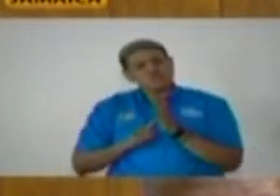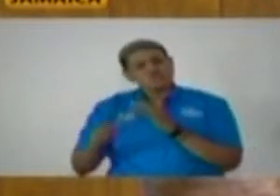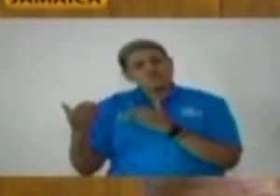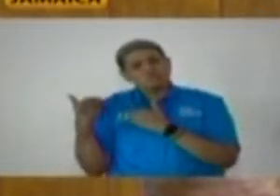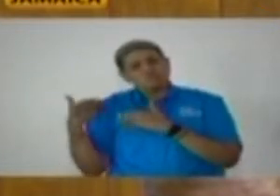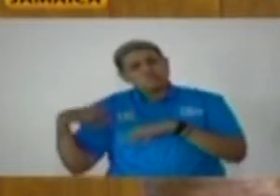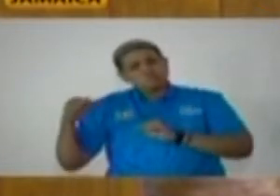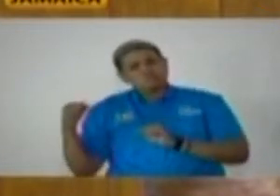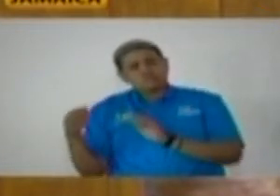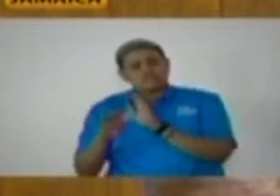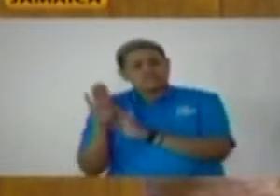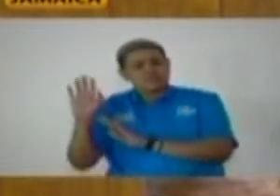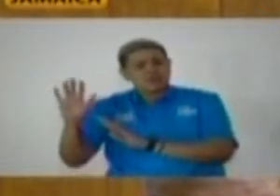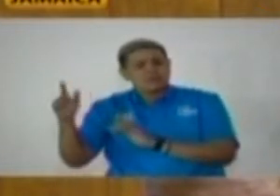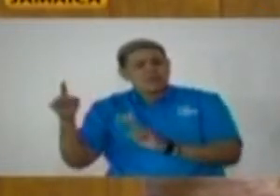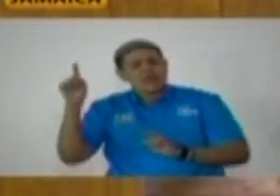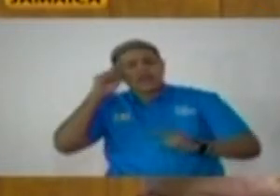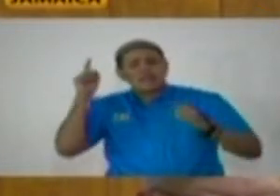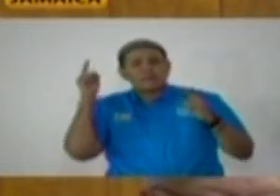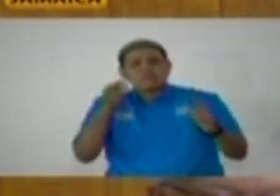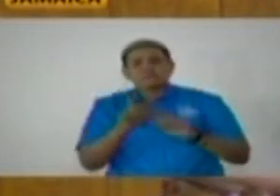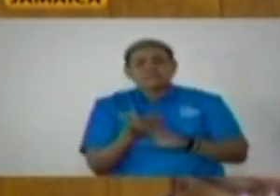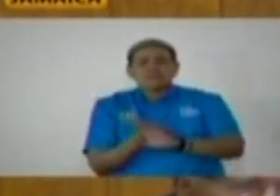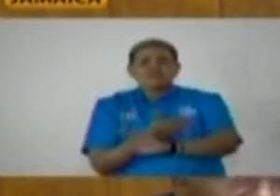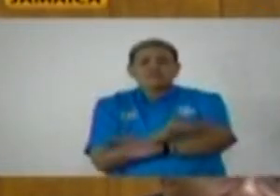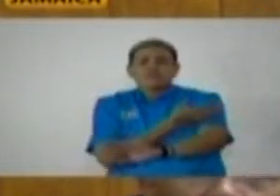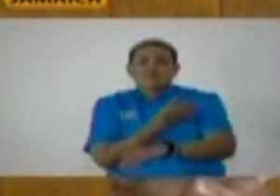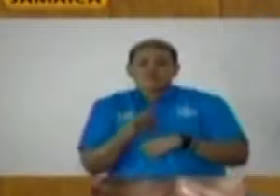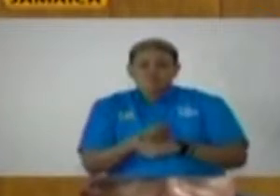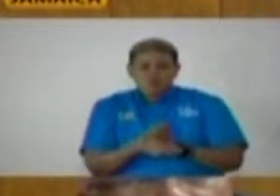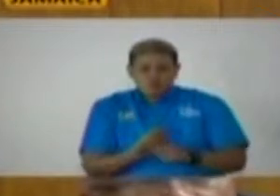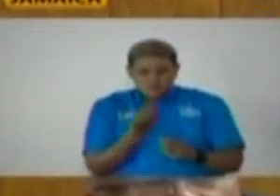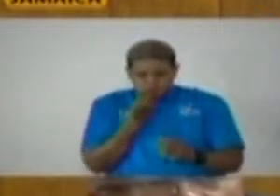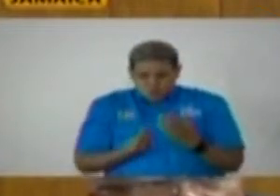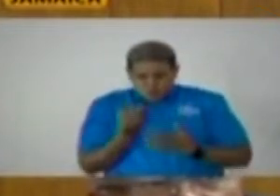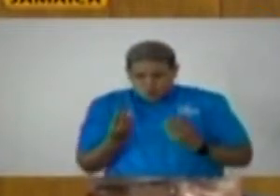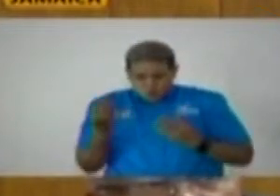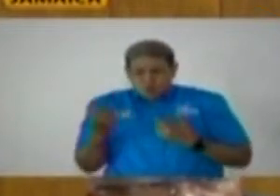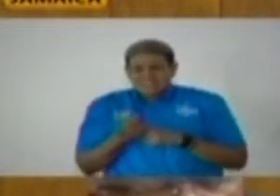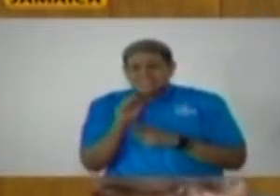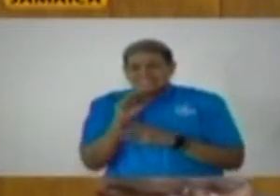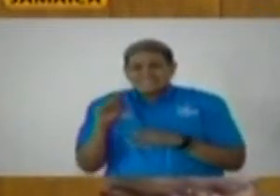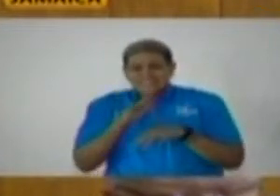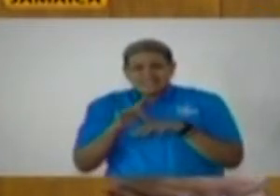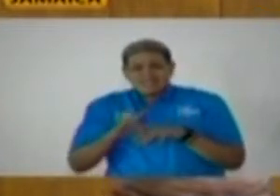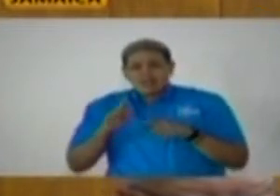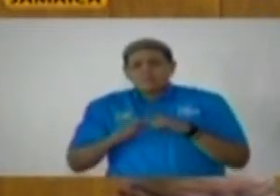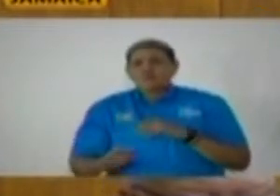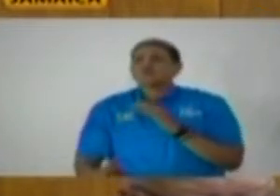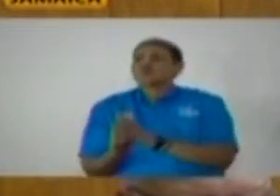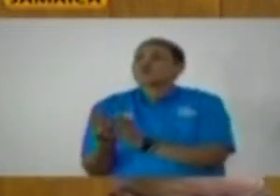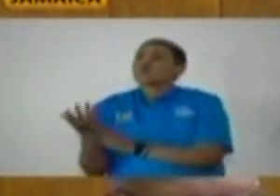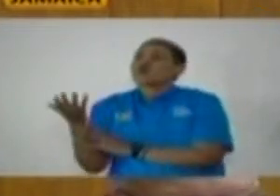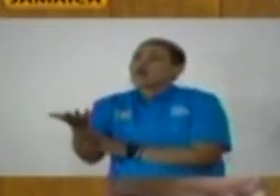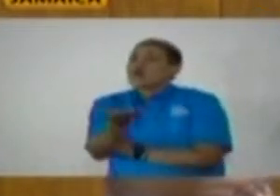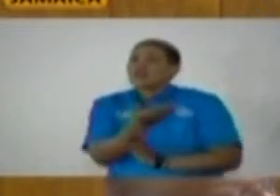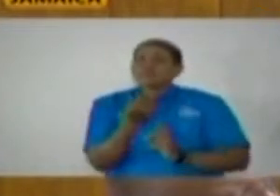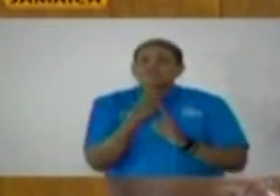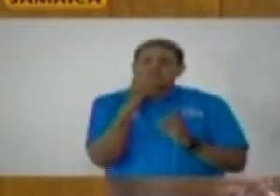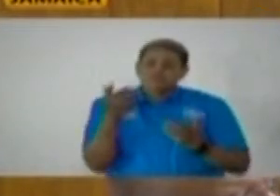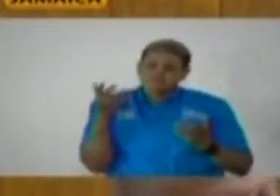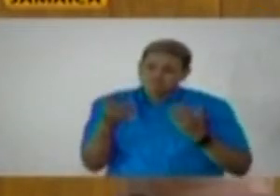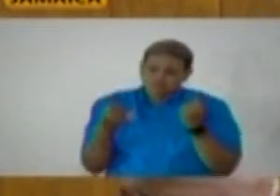and development aimed at improving productivity, seed availability, and crop yield as one of its